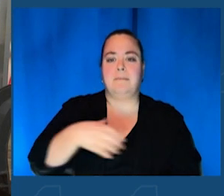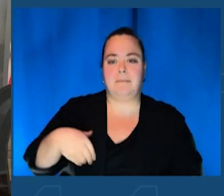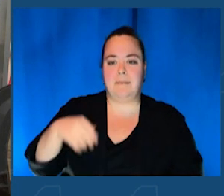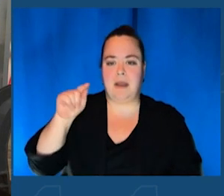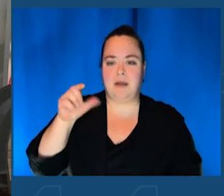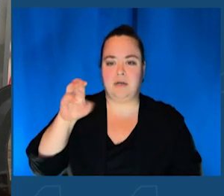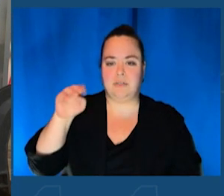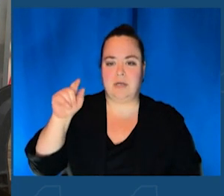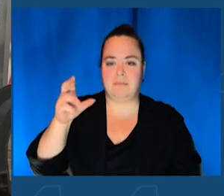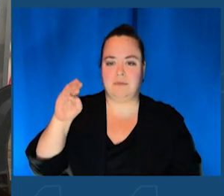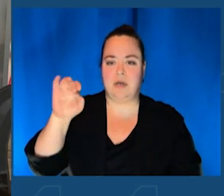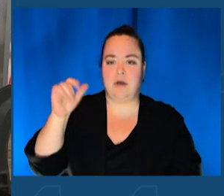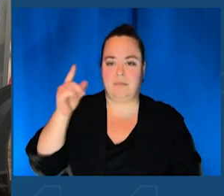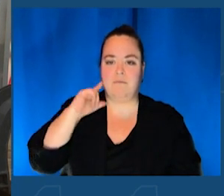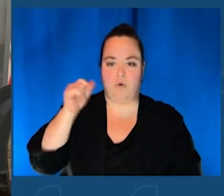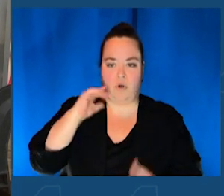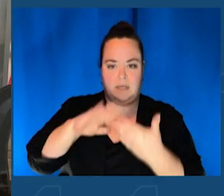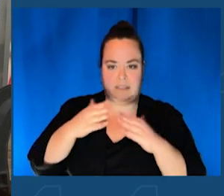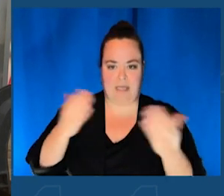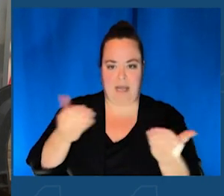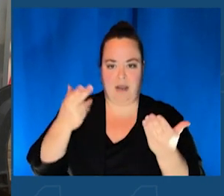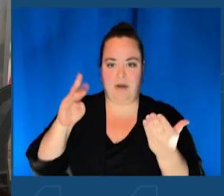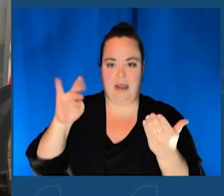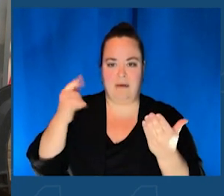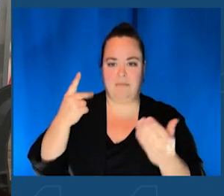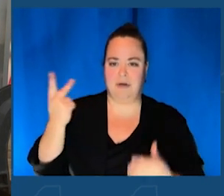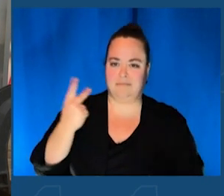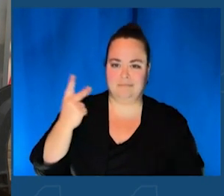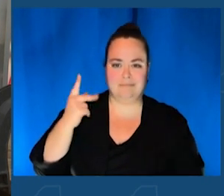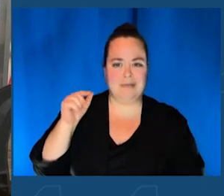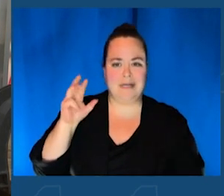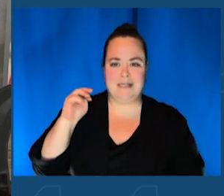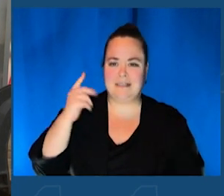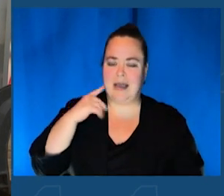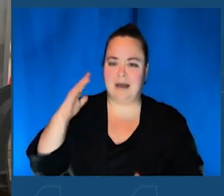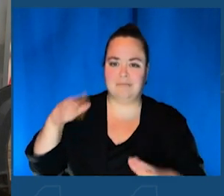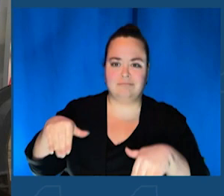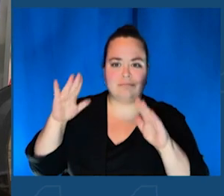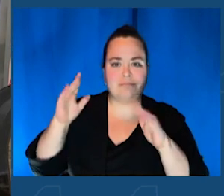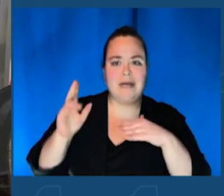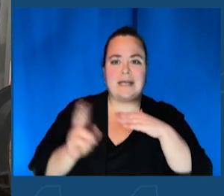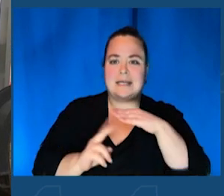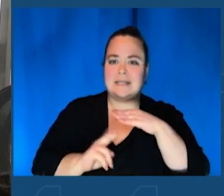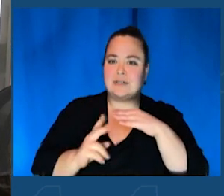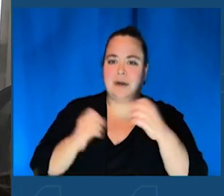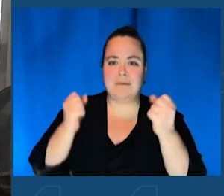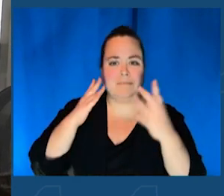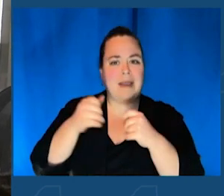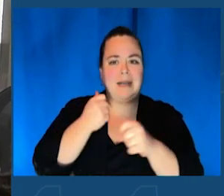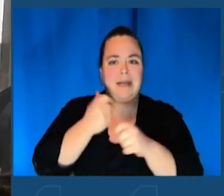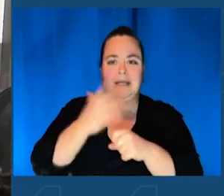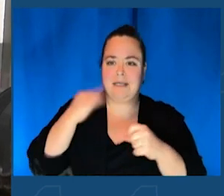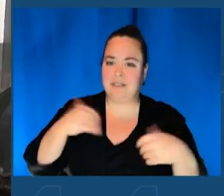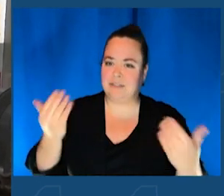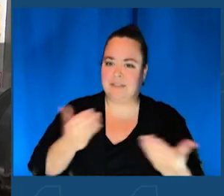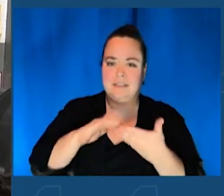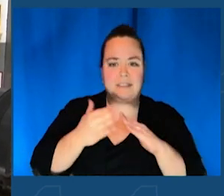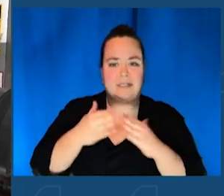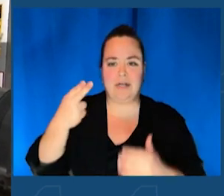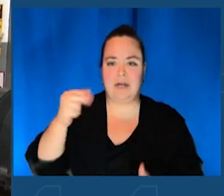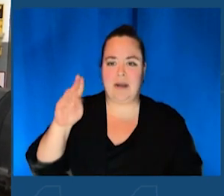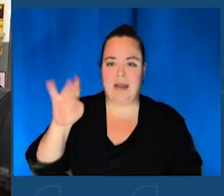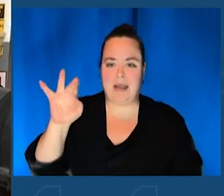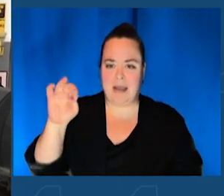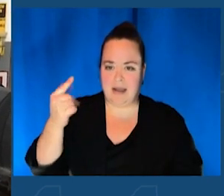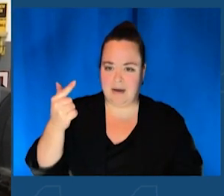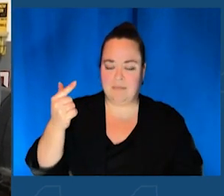here. Tom and I go back to kindergarten many, many years ago, right in the town of Hamburg, in the Village of Hamburg, and